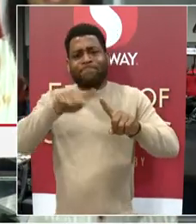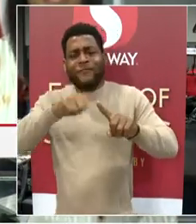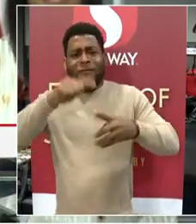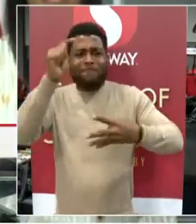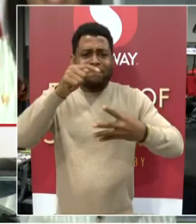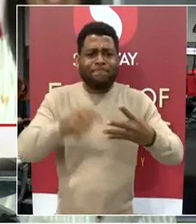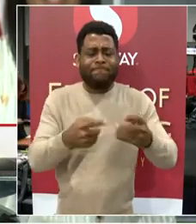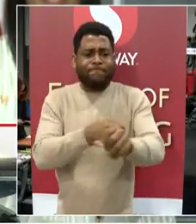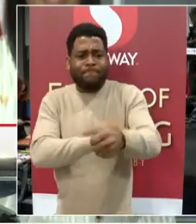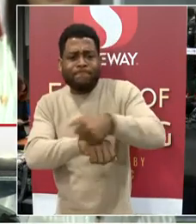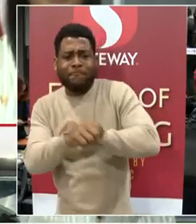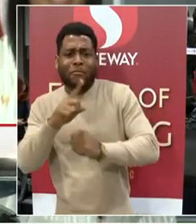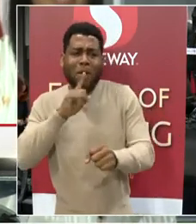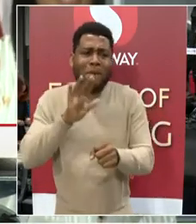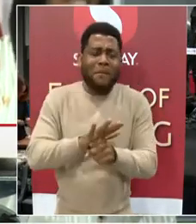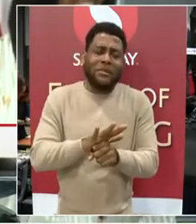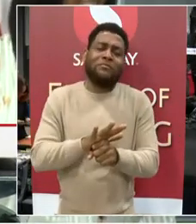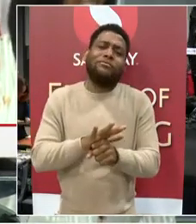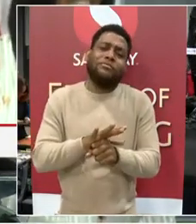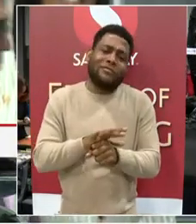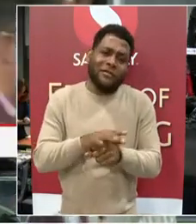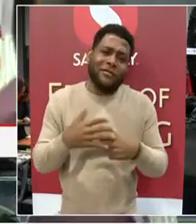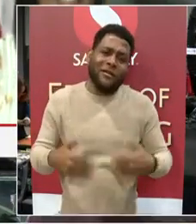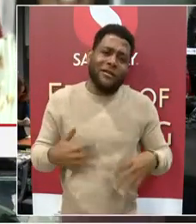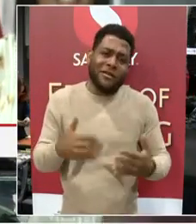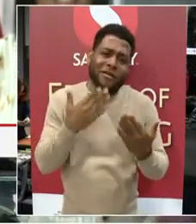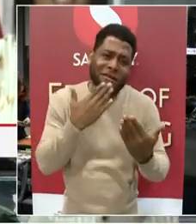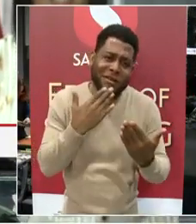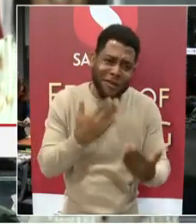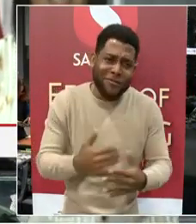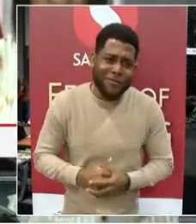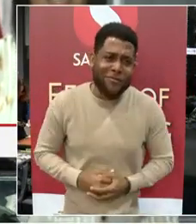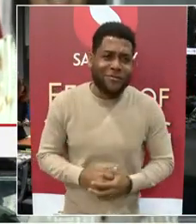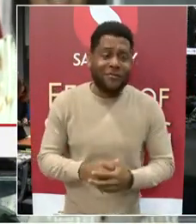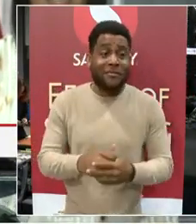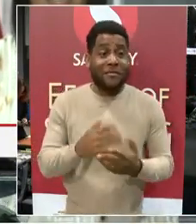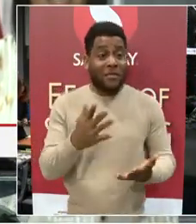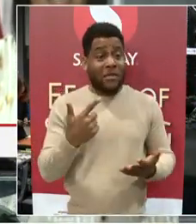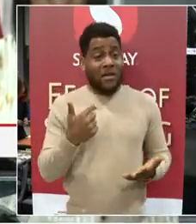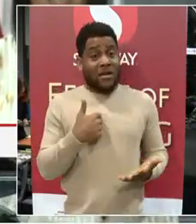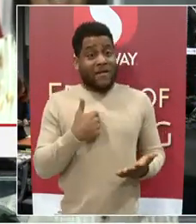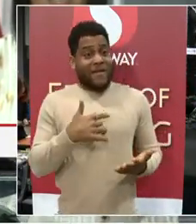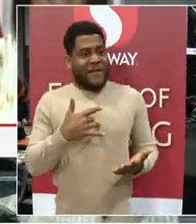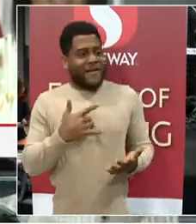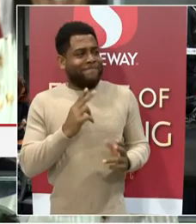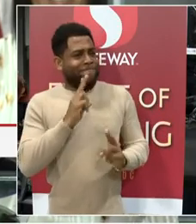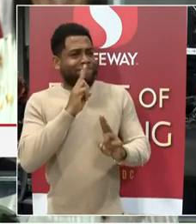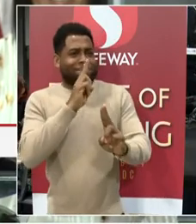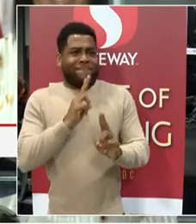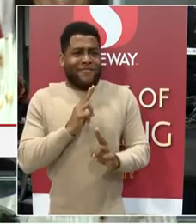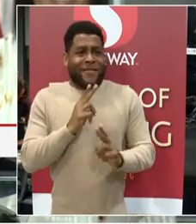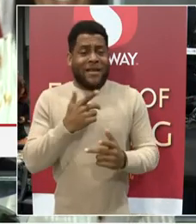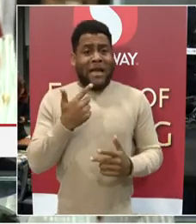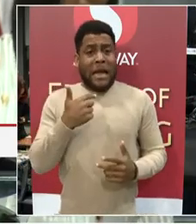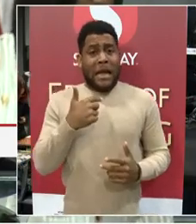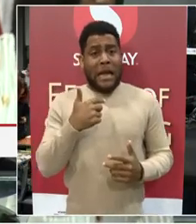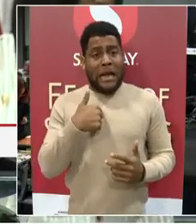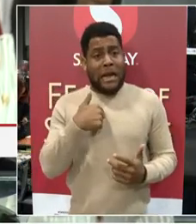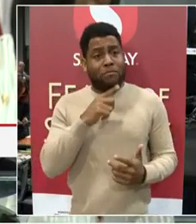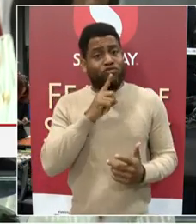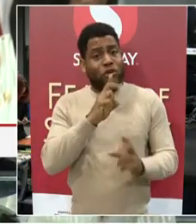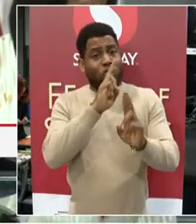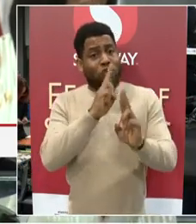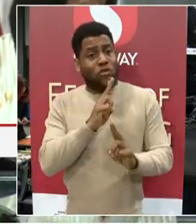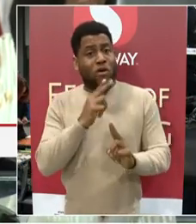to our city. I'm grateful to be your mayor. I was honored to be sworn in for